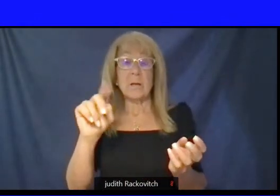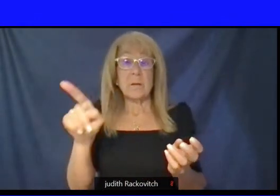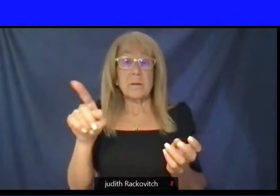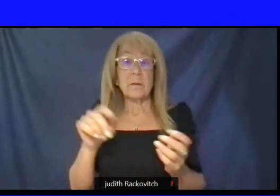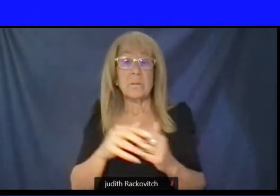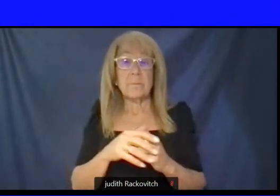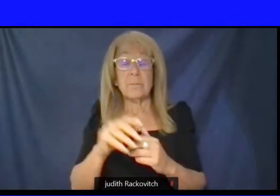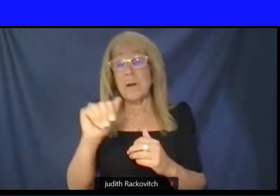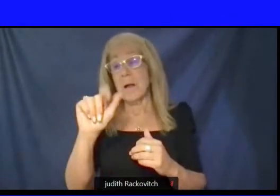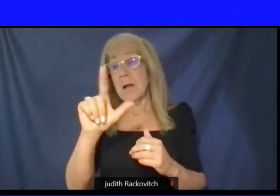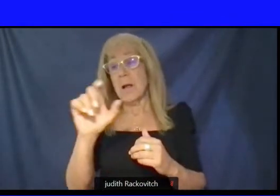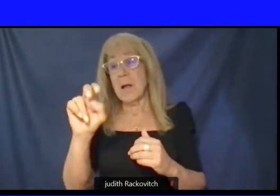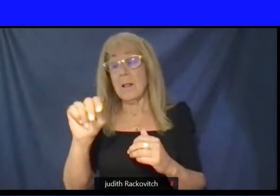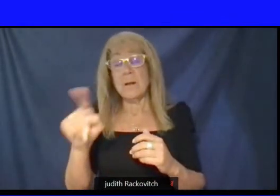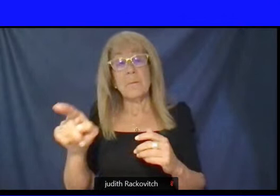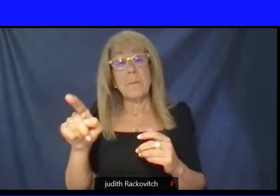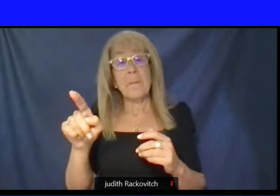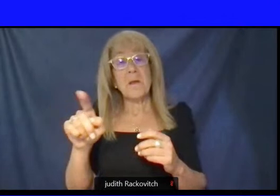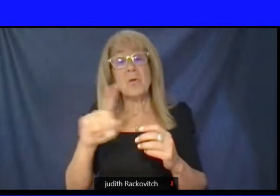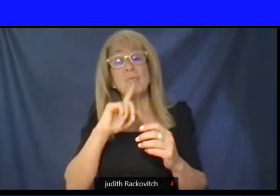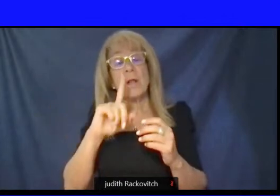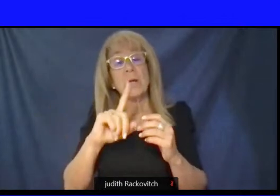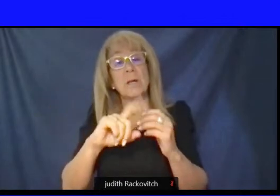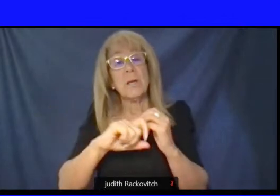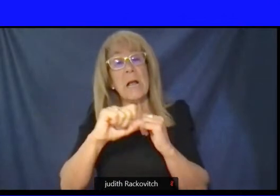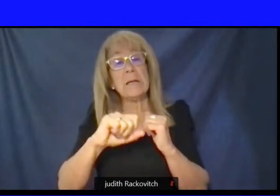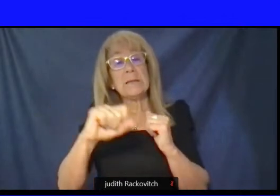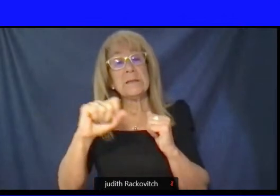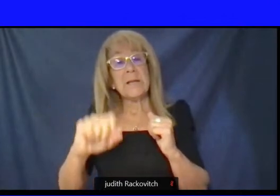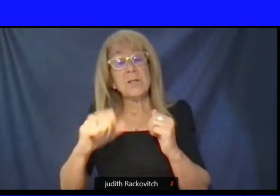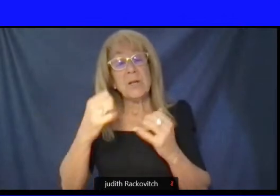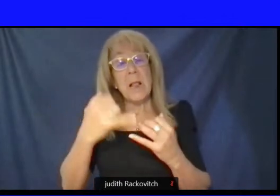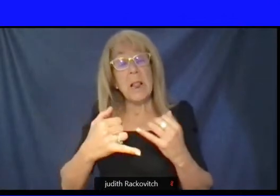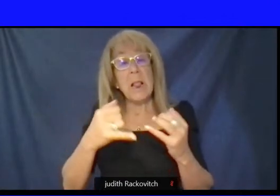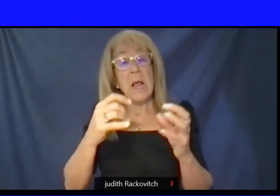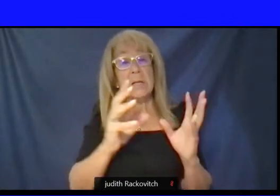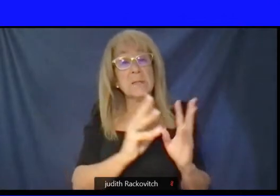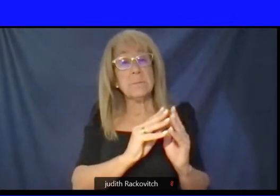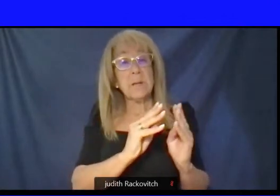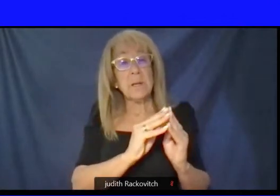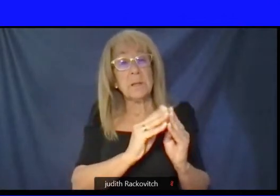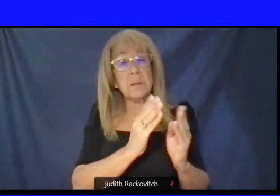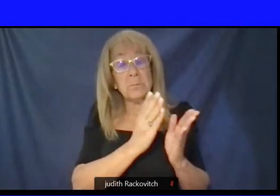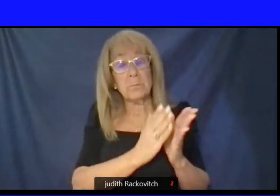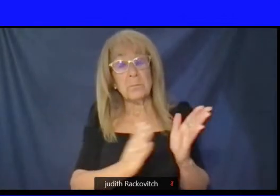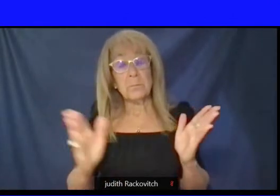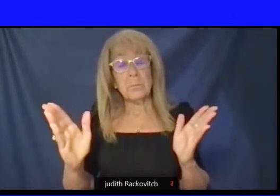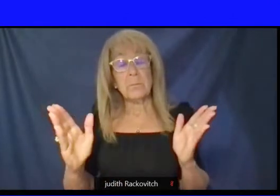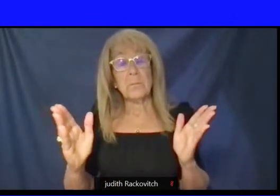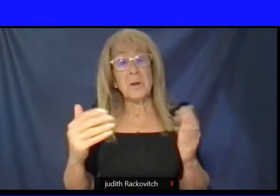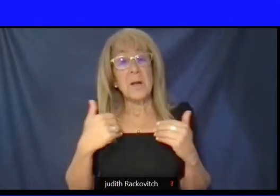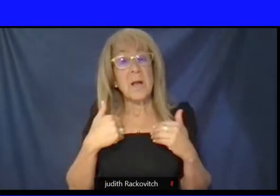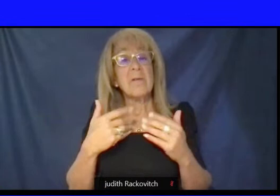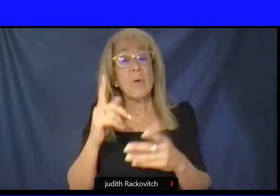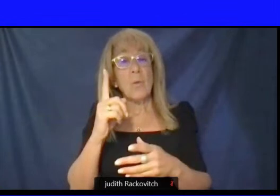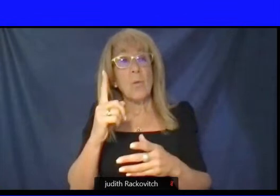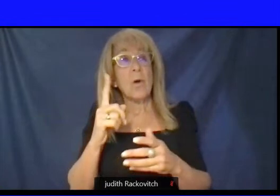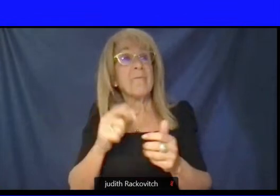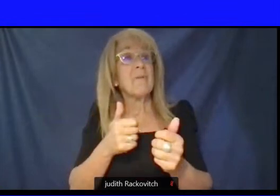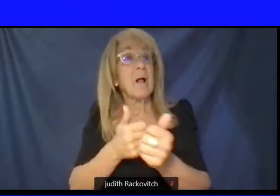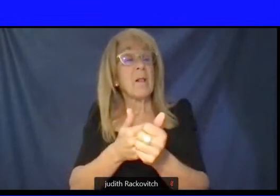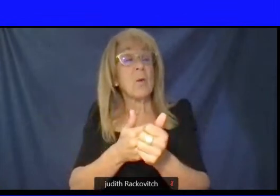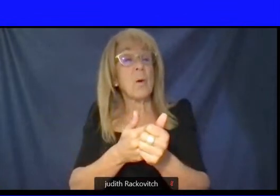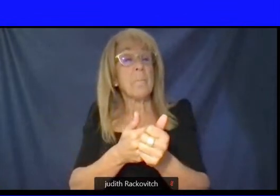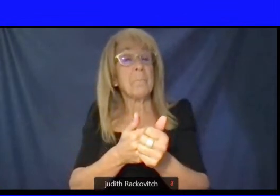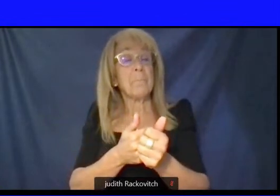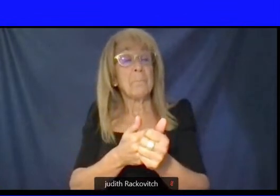system. Esketamine is approved for use in treatment-resistant and severe depression. It's administered in a